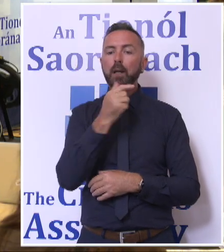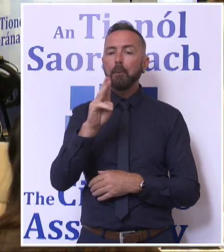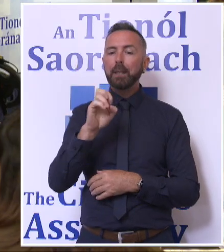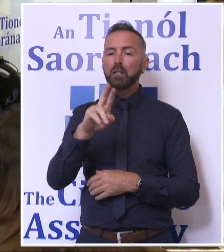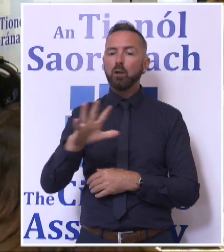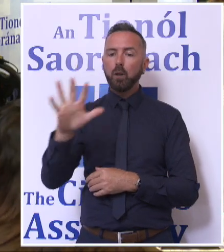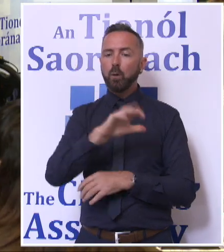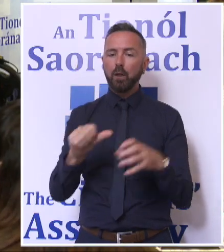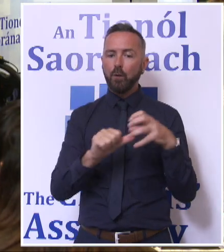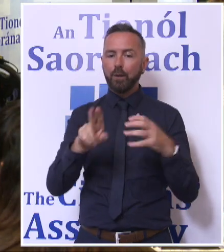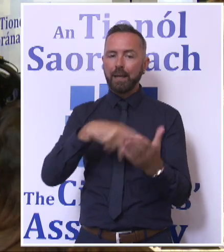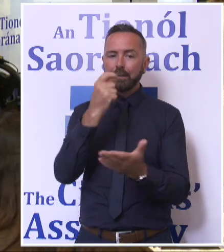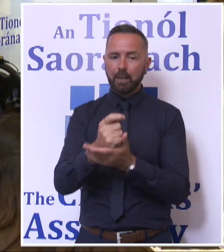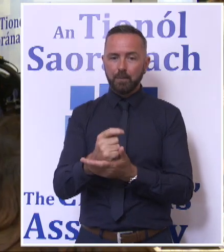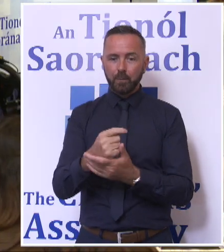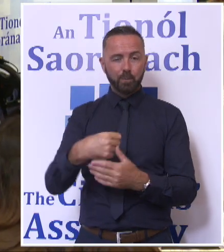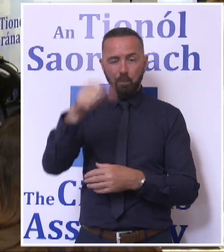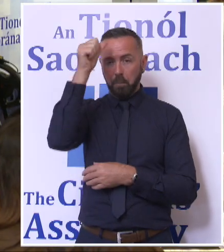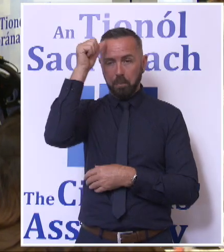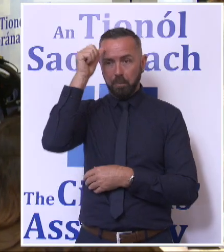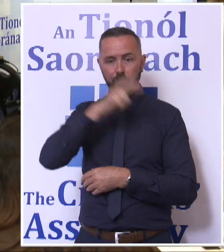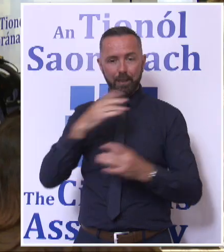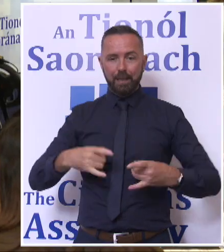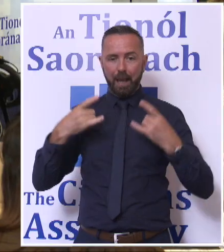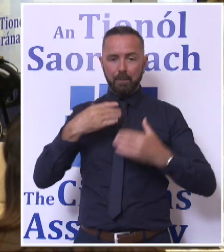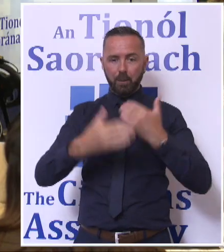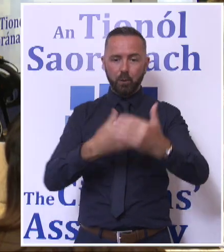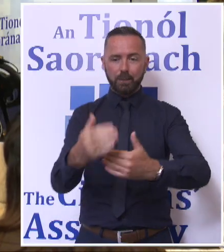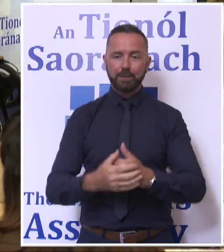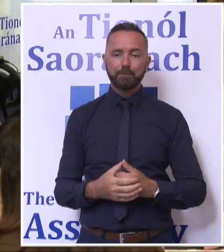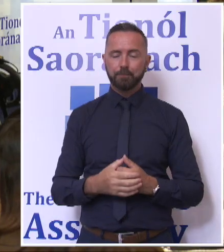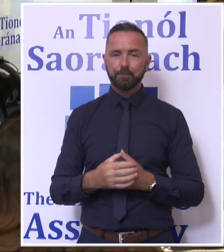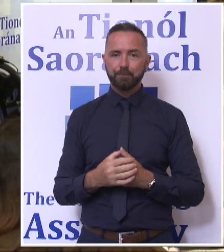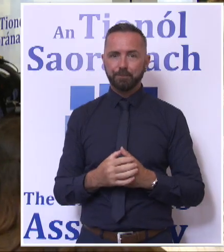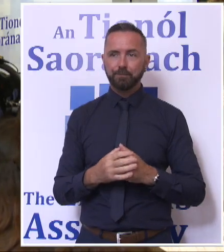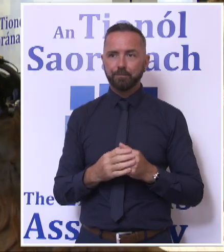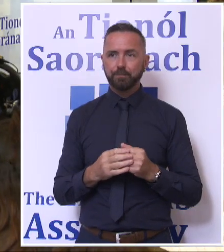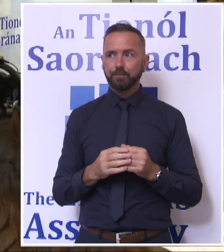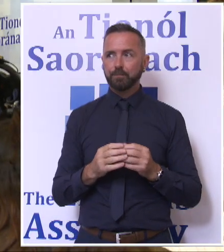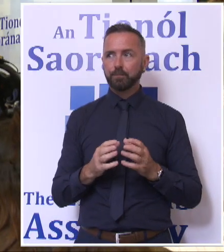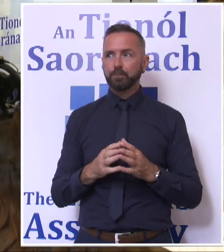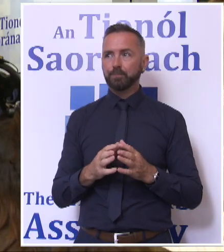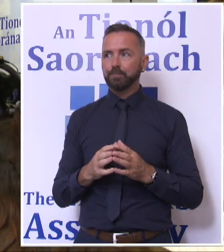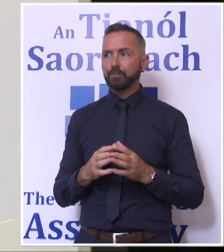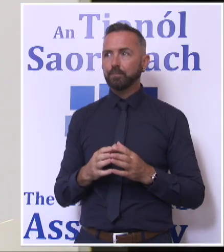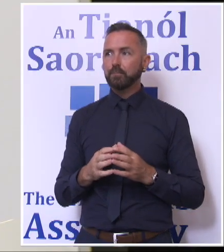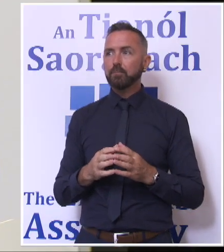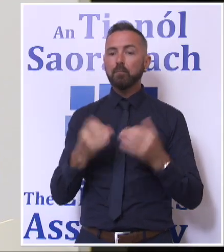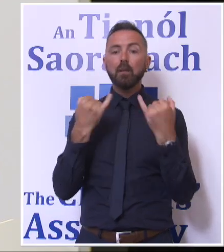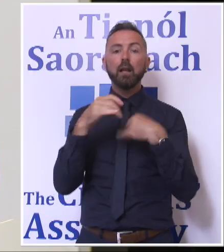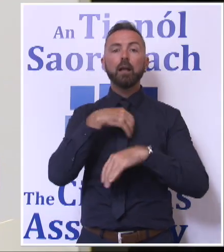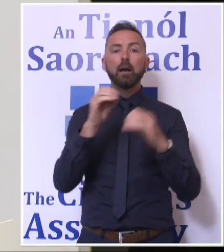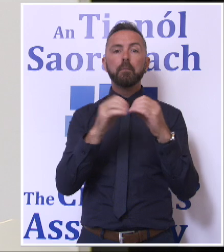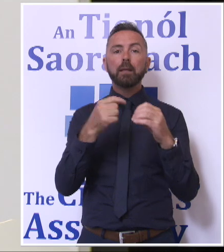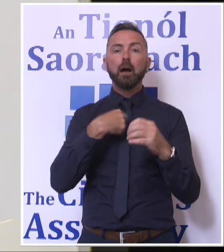well, and this has really helped this process as well as we talk to you today. So as I said, I